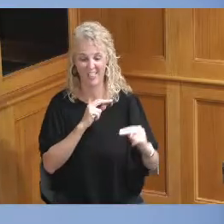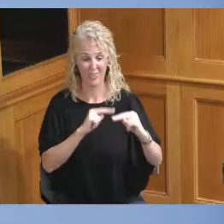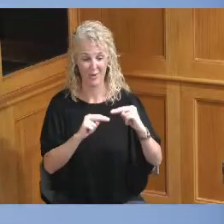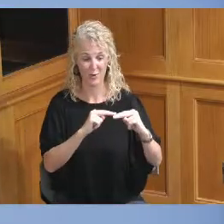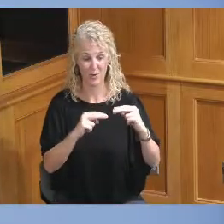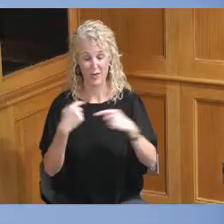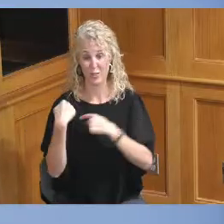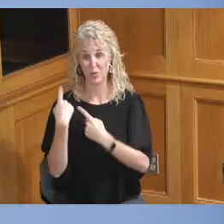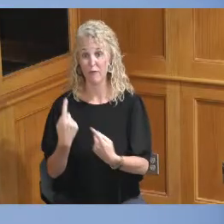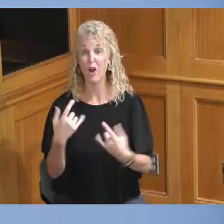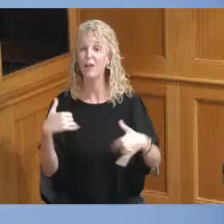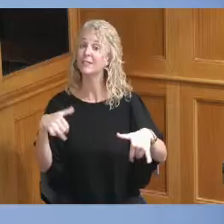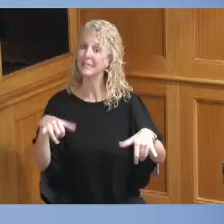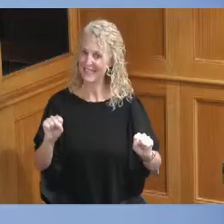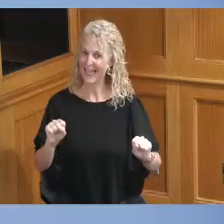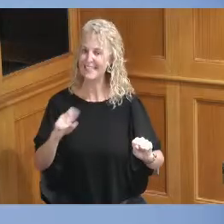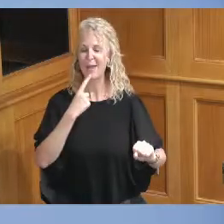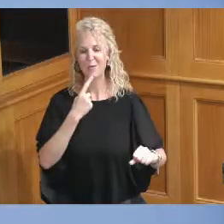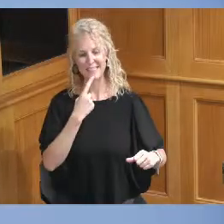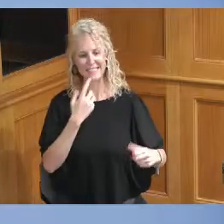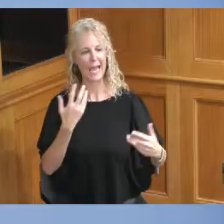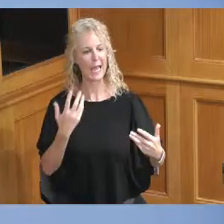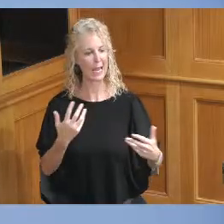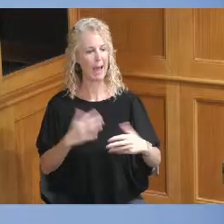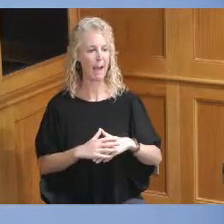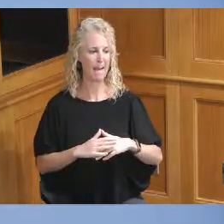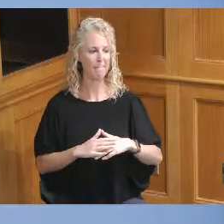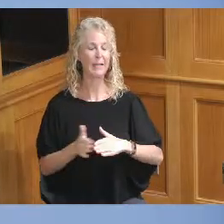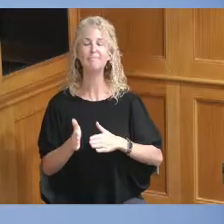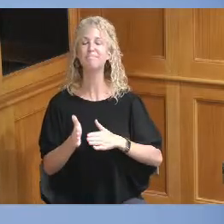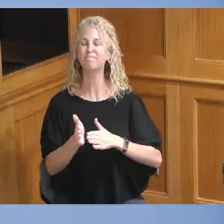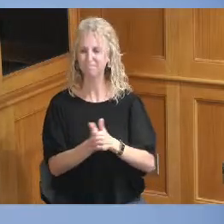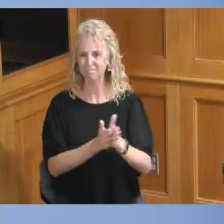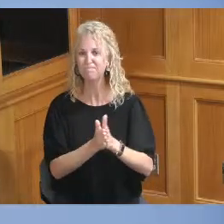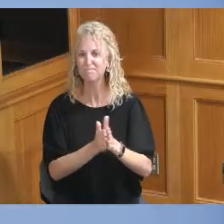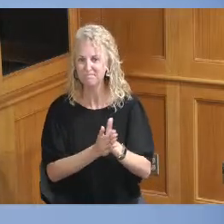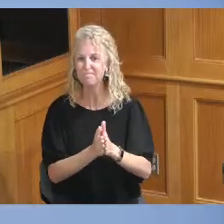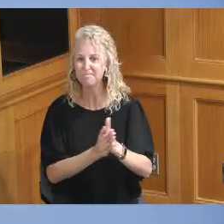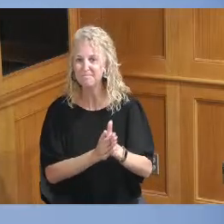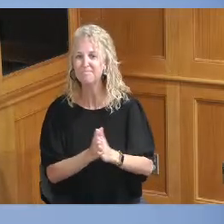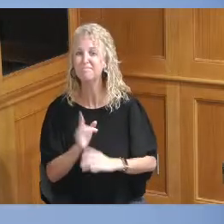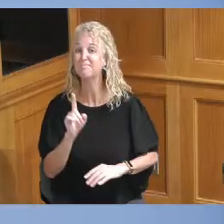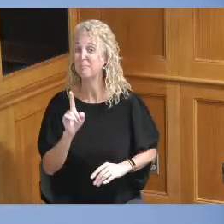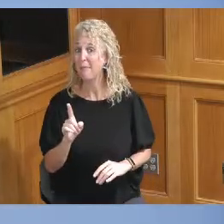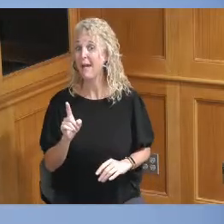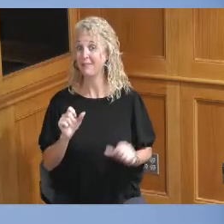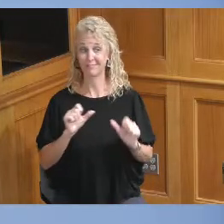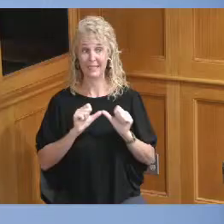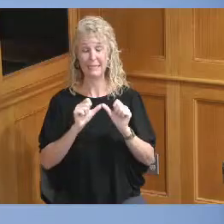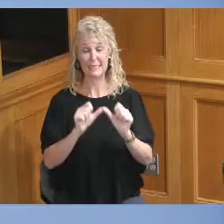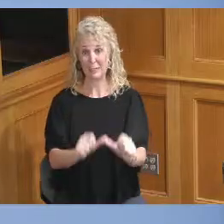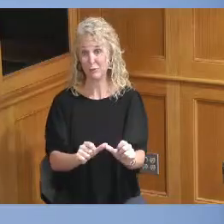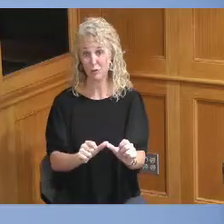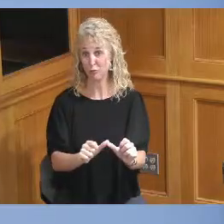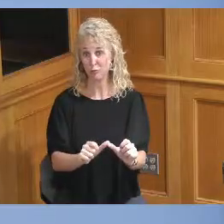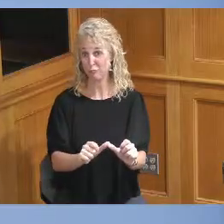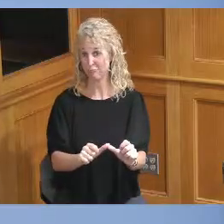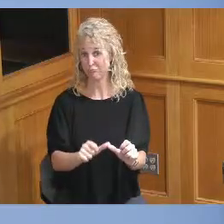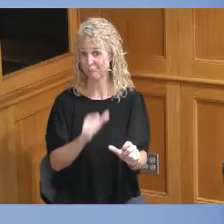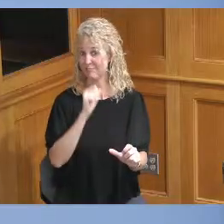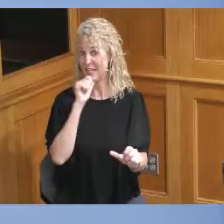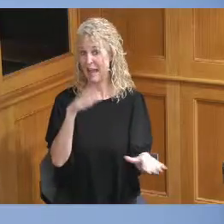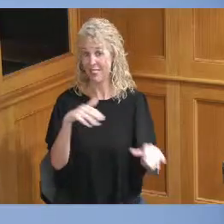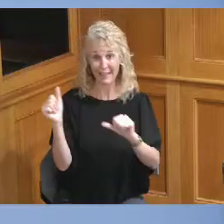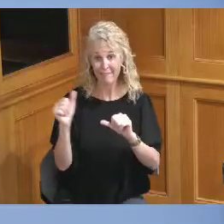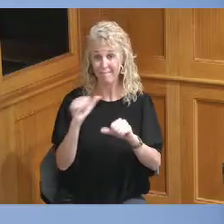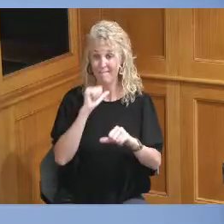have been spirited, but they have been focused. They have been continuous, and we have been in constant